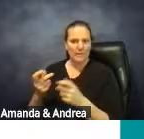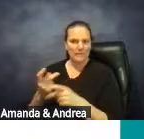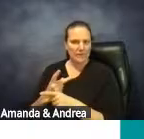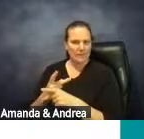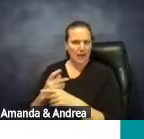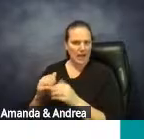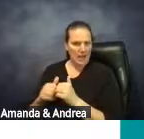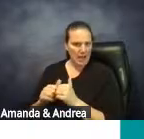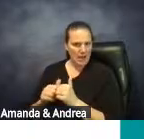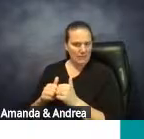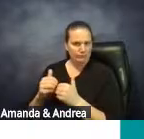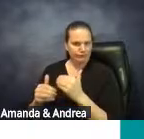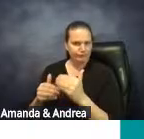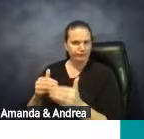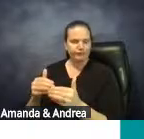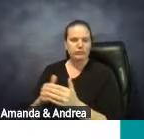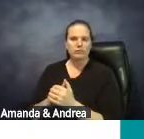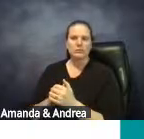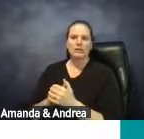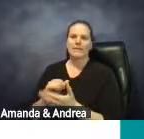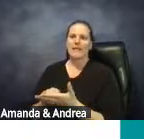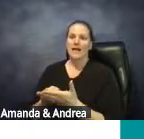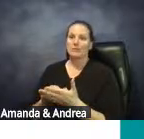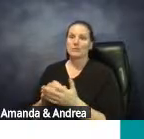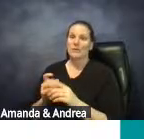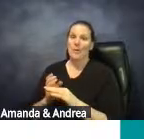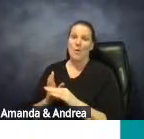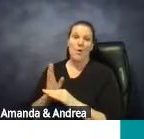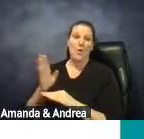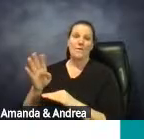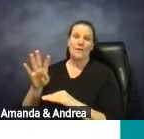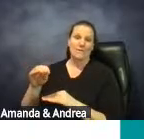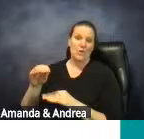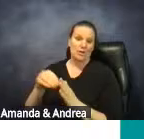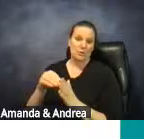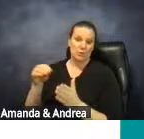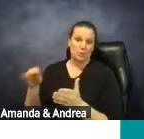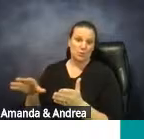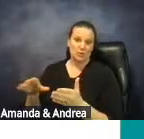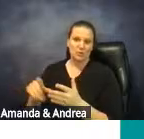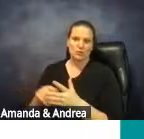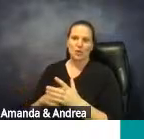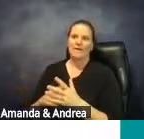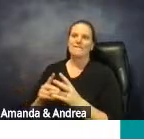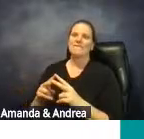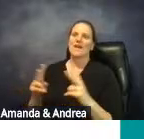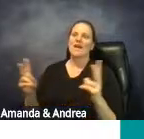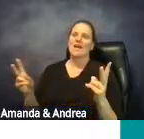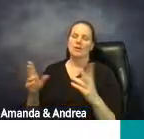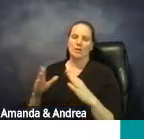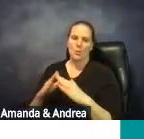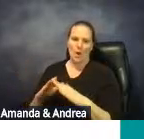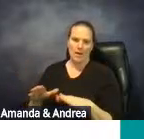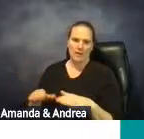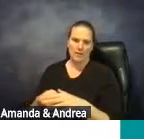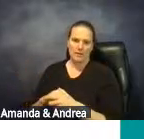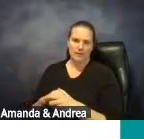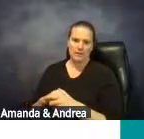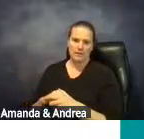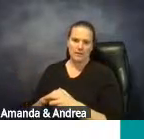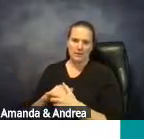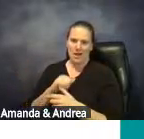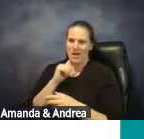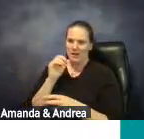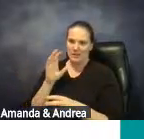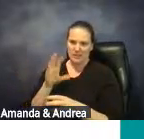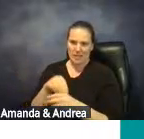ways. And this was from a room of over 40 students who started out very, very quiet and not engaging, all the